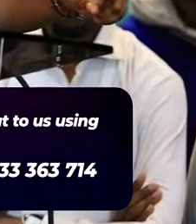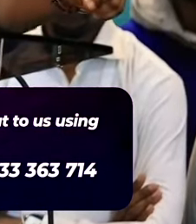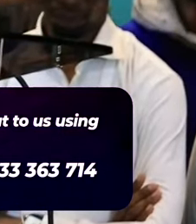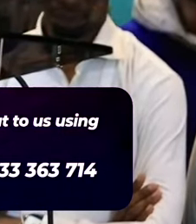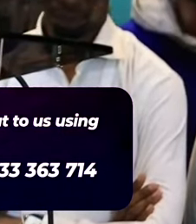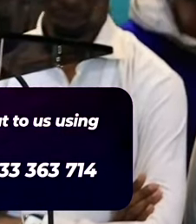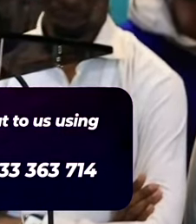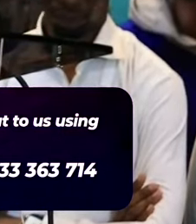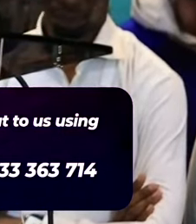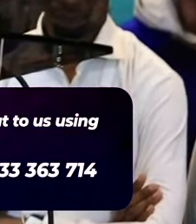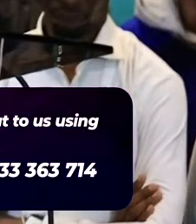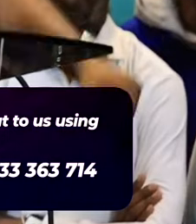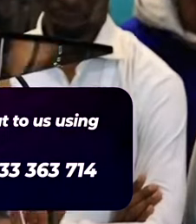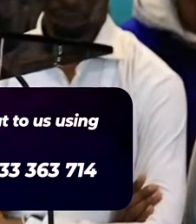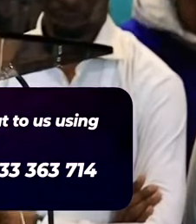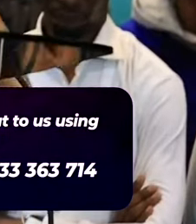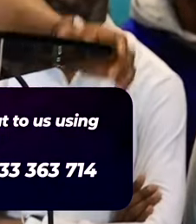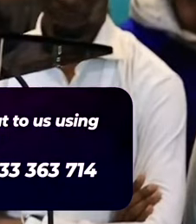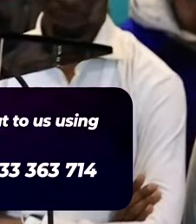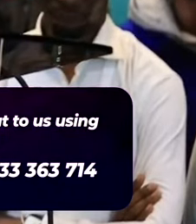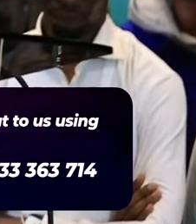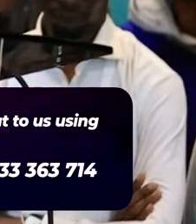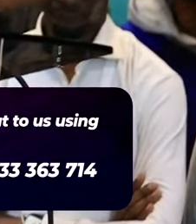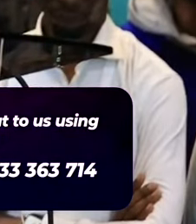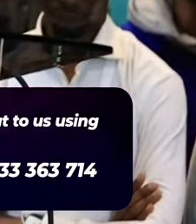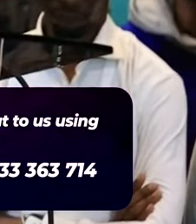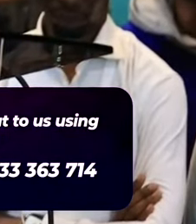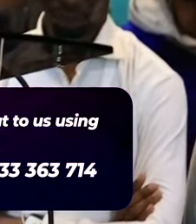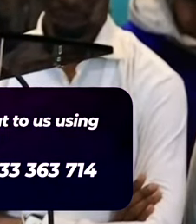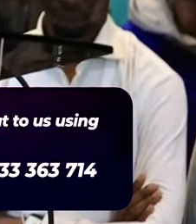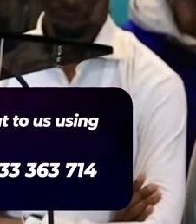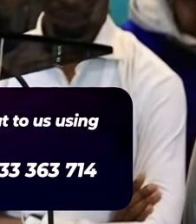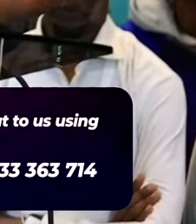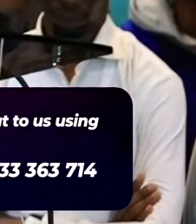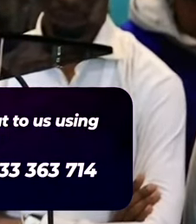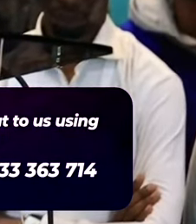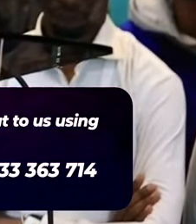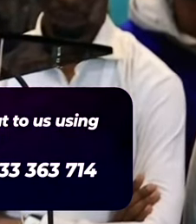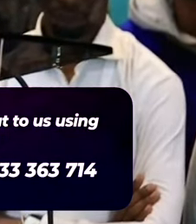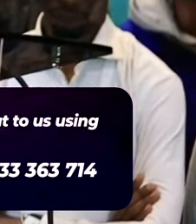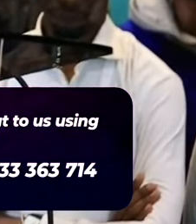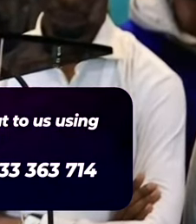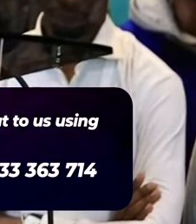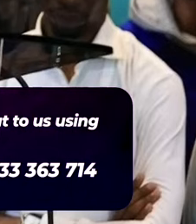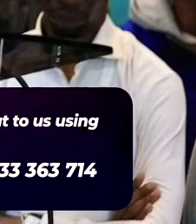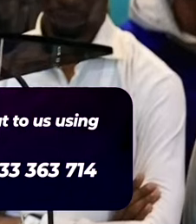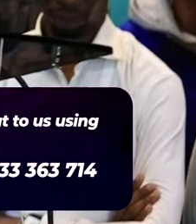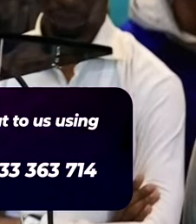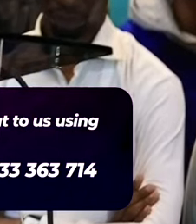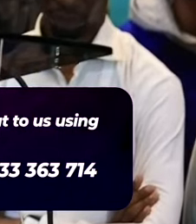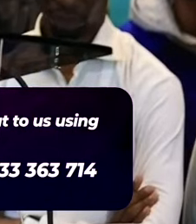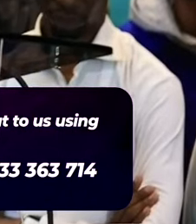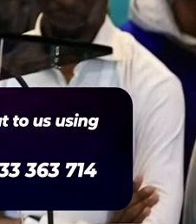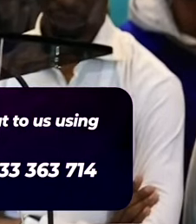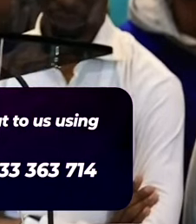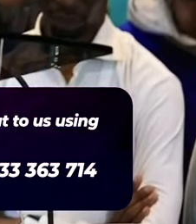carrying wrong marital connections, may they be aborted and experience a miscarriage. In the name of